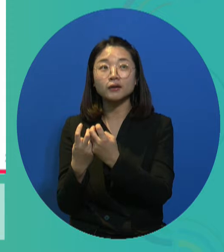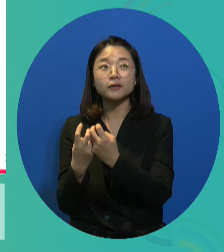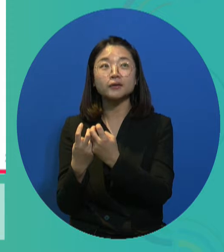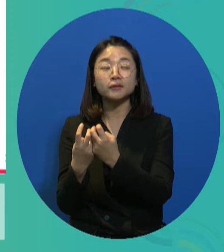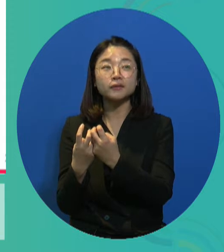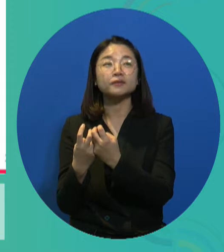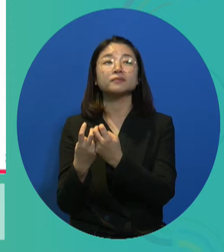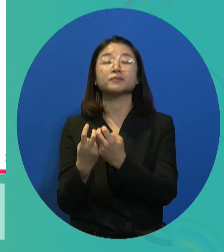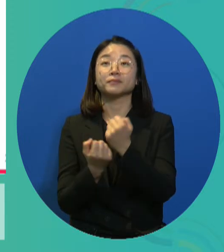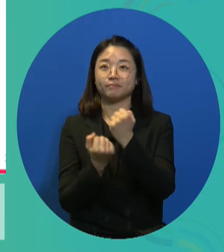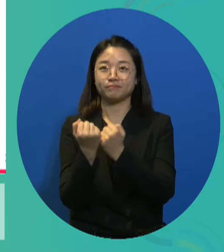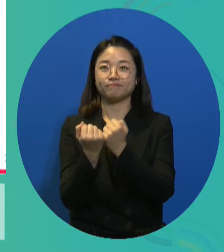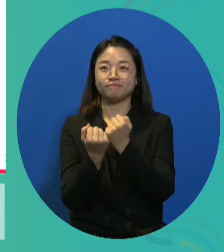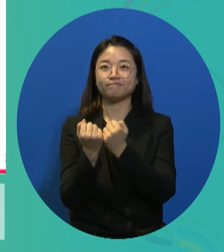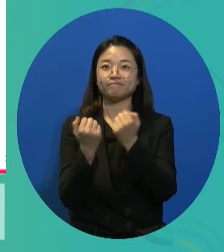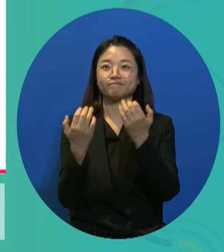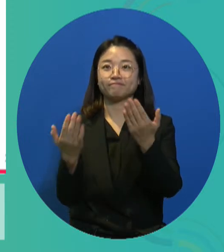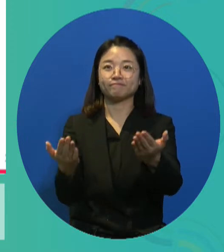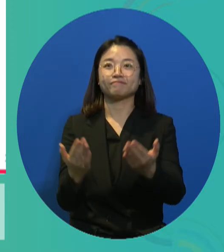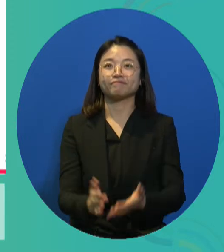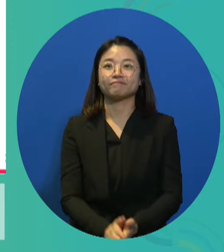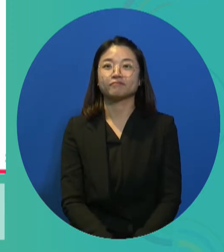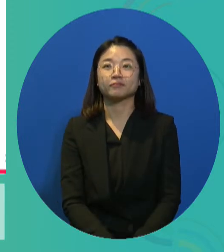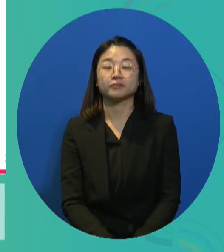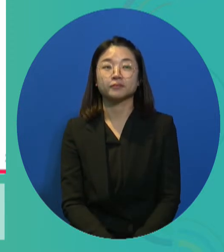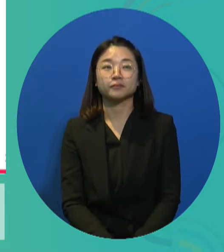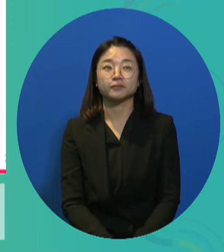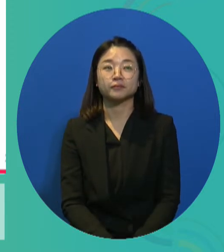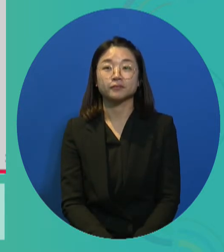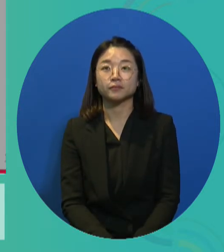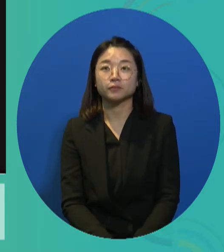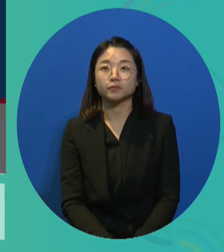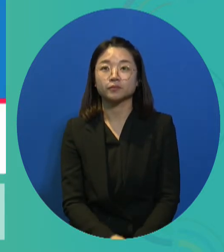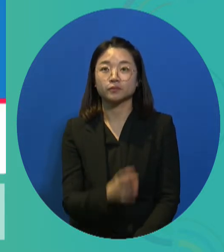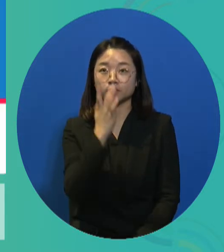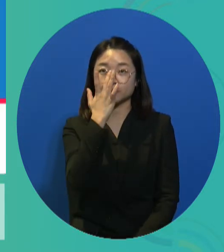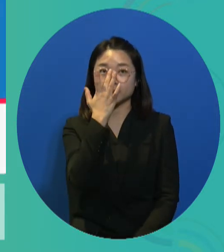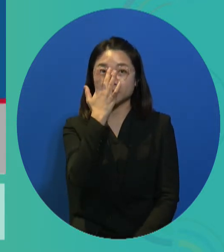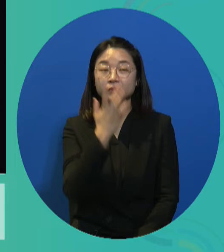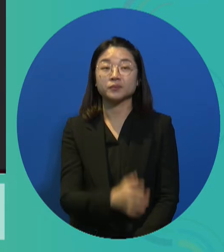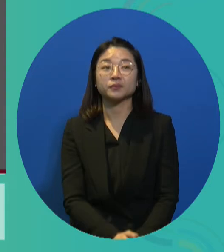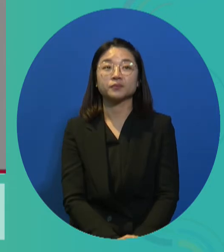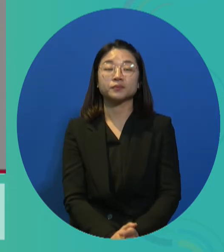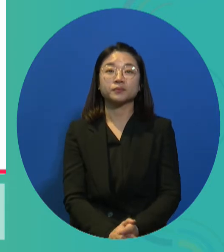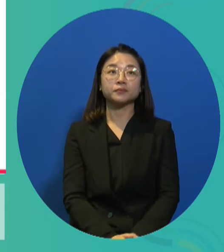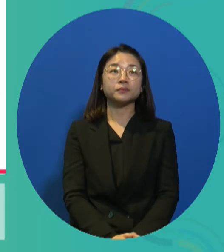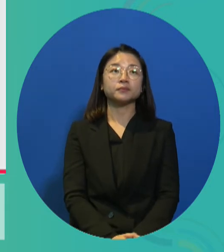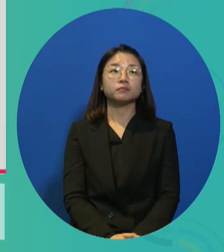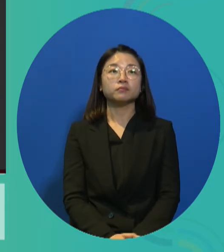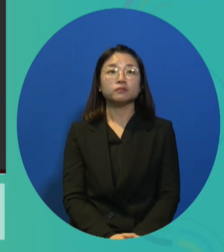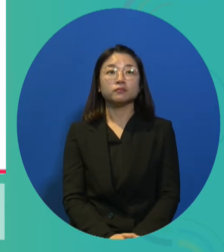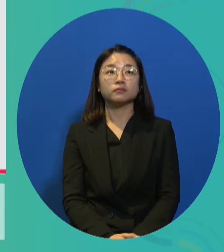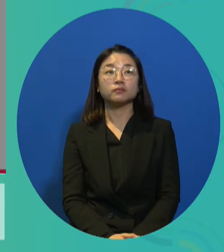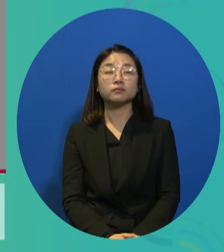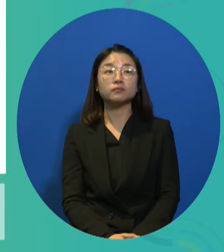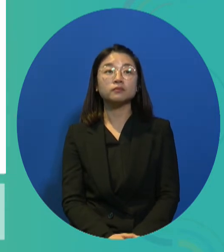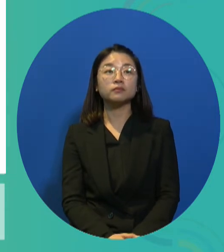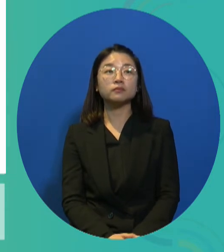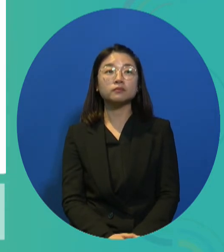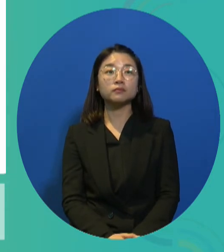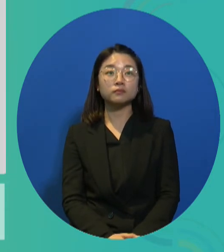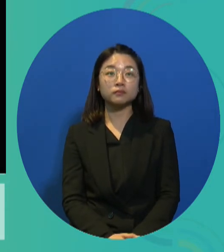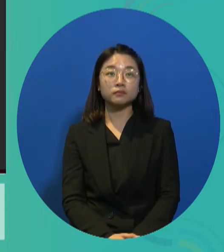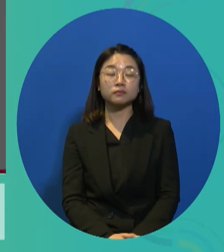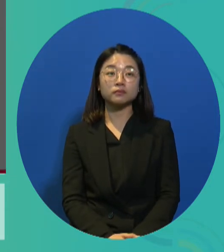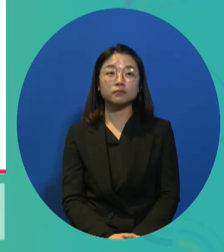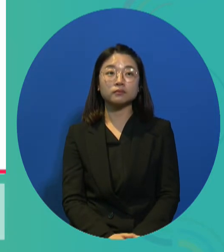the convention here in the Republic of Korea under our domestic law, and look at how this would impact victims,